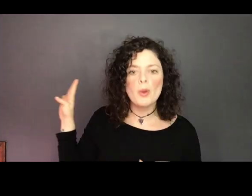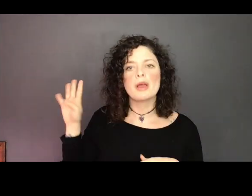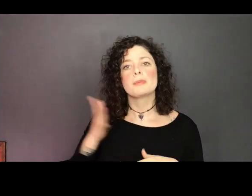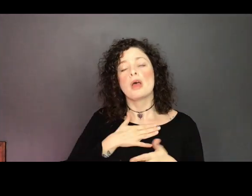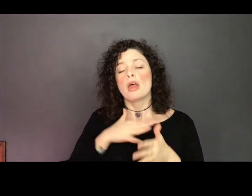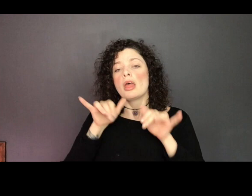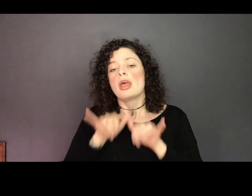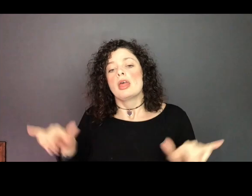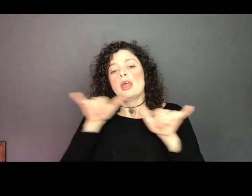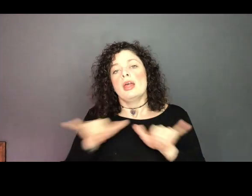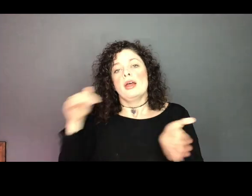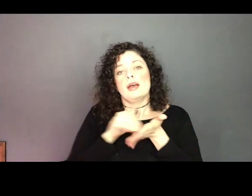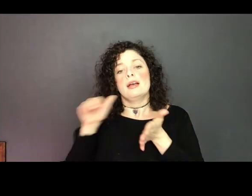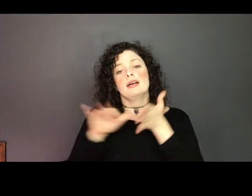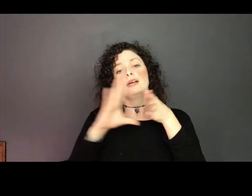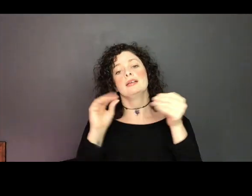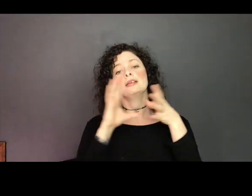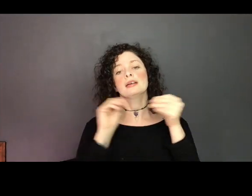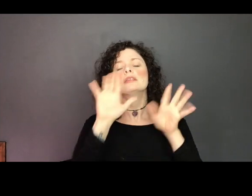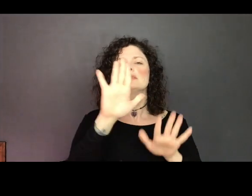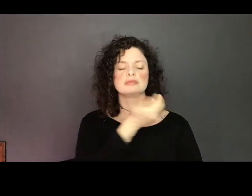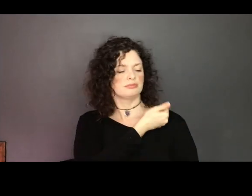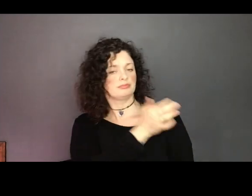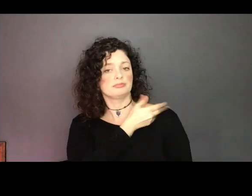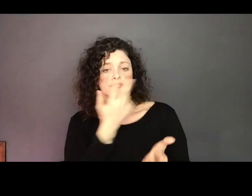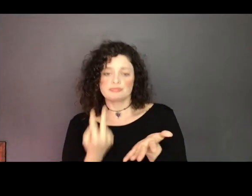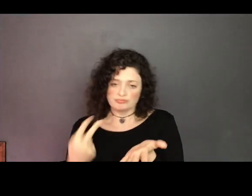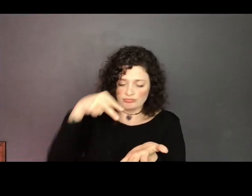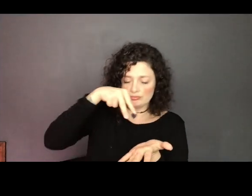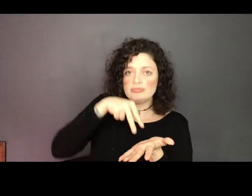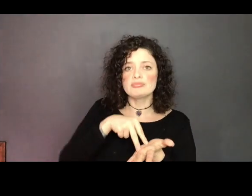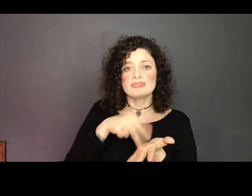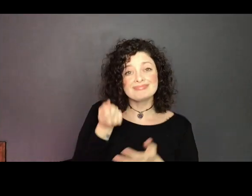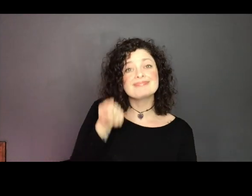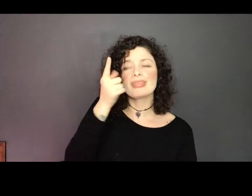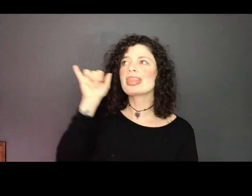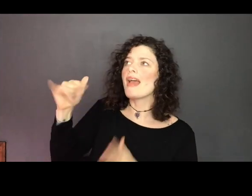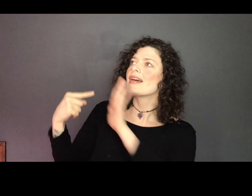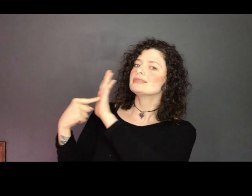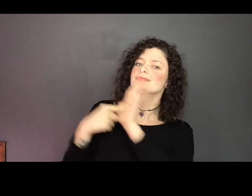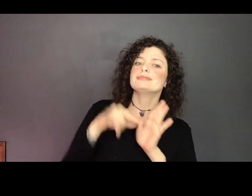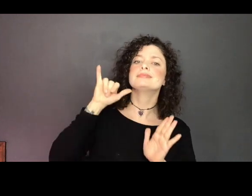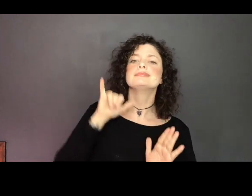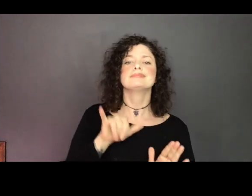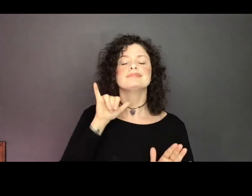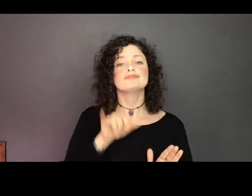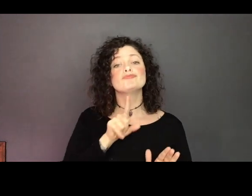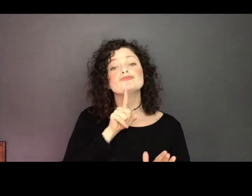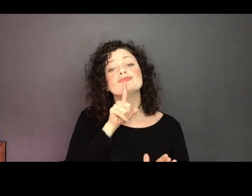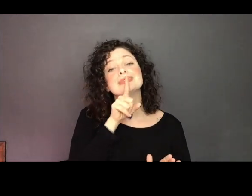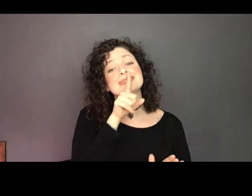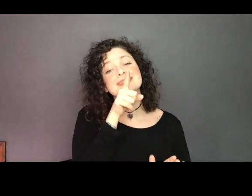ignore my oft-repeated line. Just dust yourself off, honey, and respect that was a